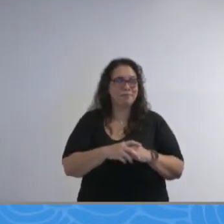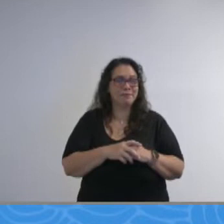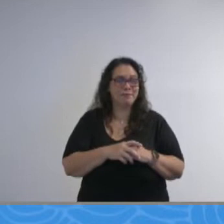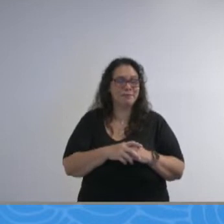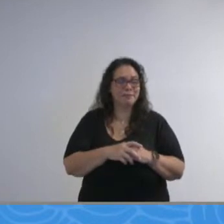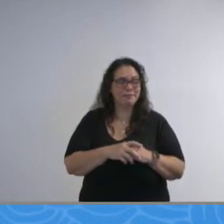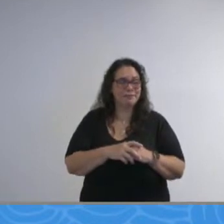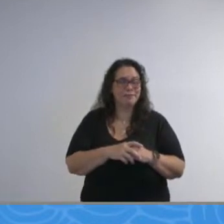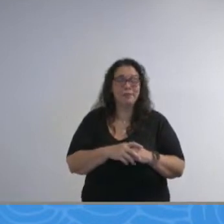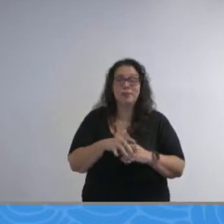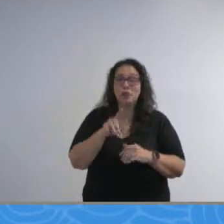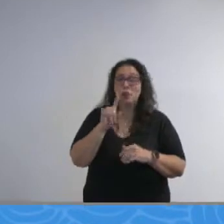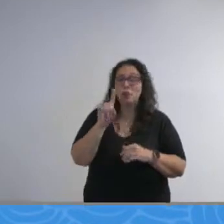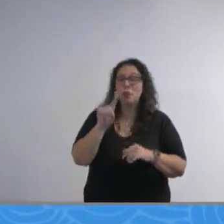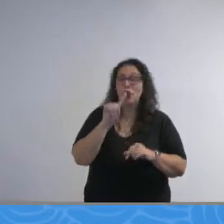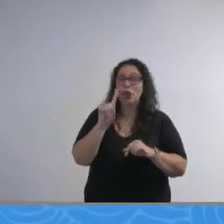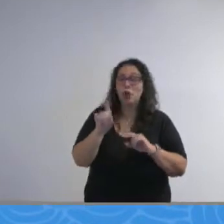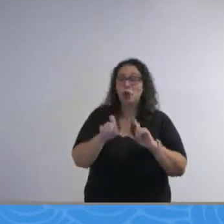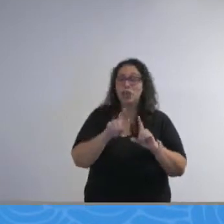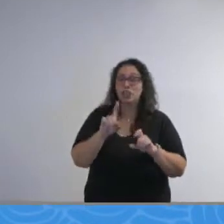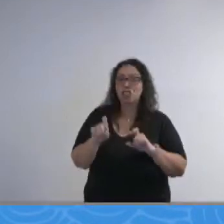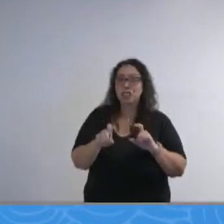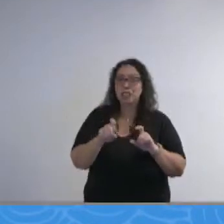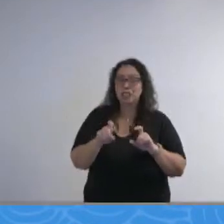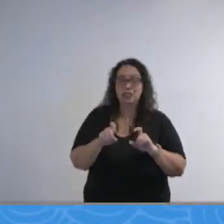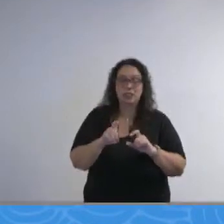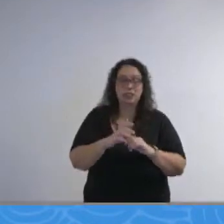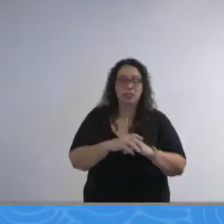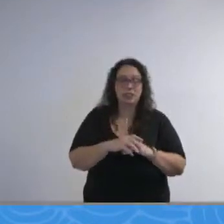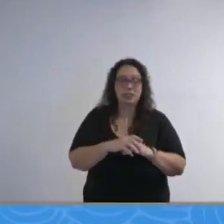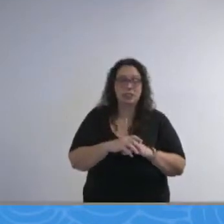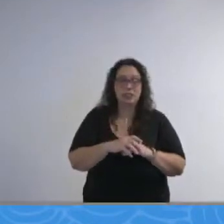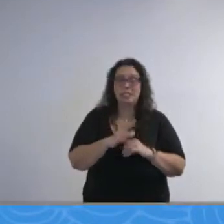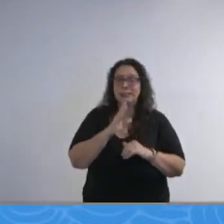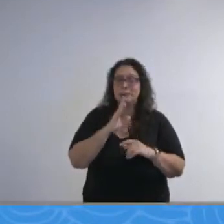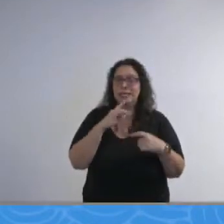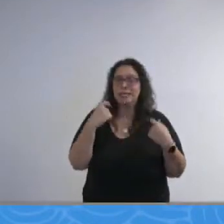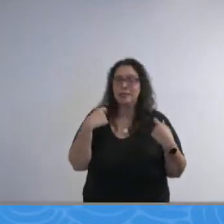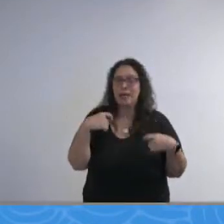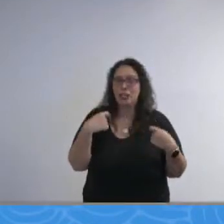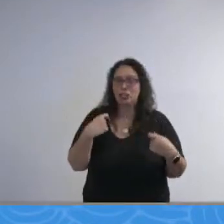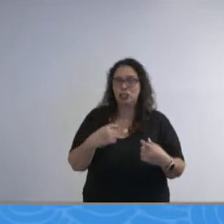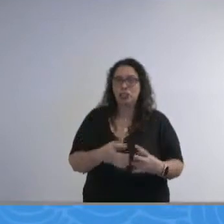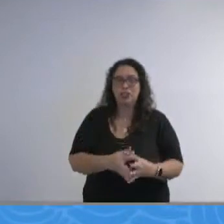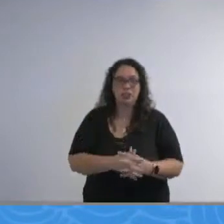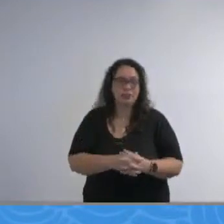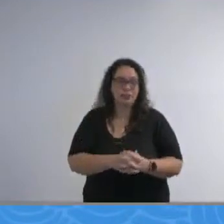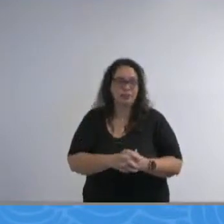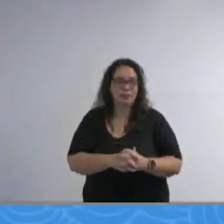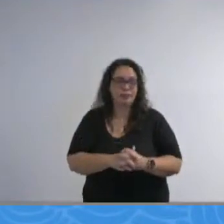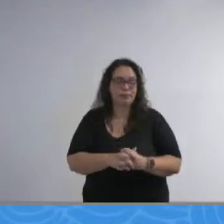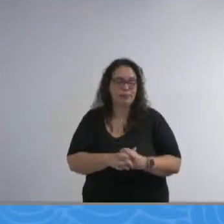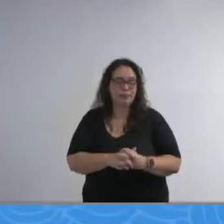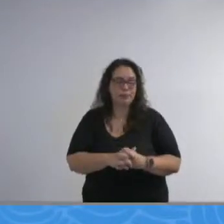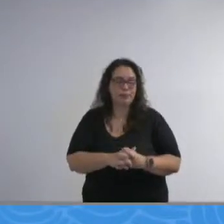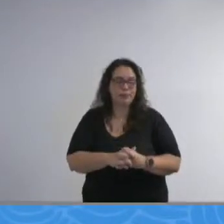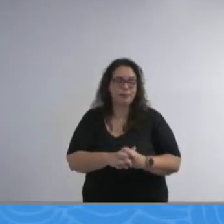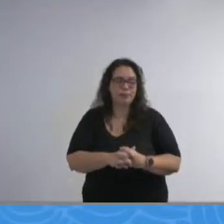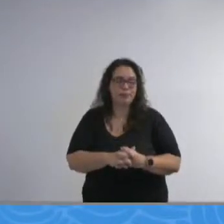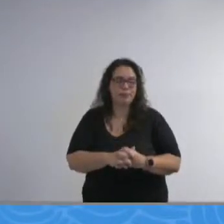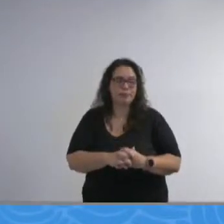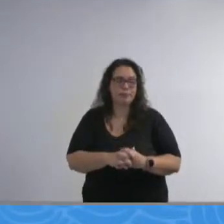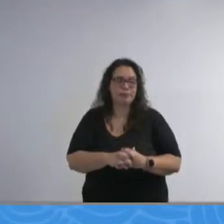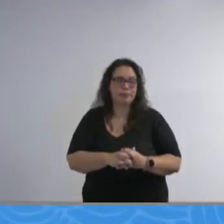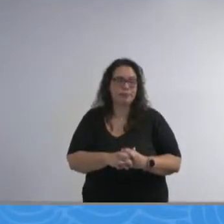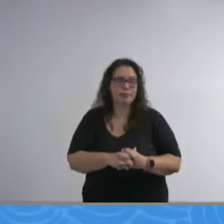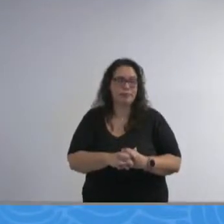There's one question says in Spanish, ¿qué tanto tiempo puedo pedir el FBA? How much time